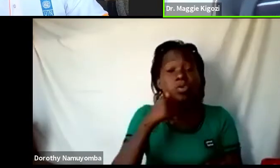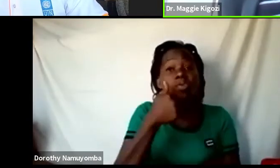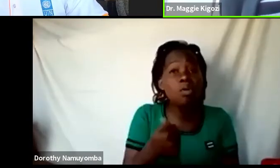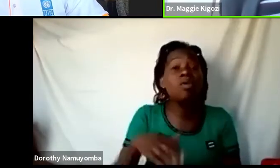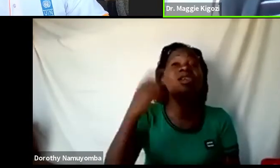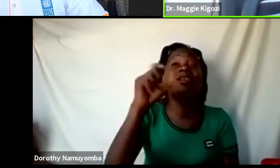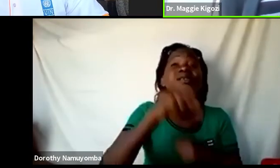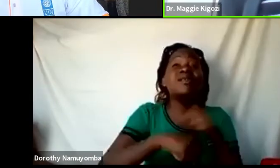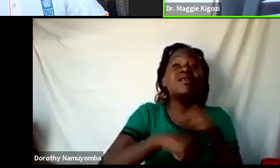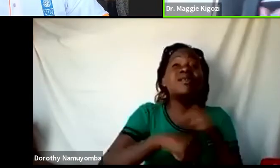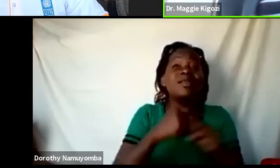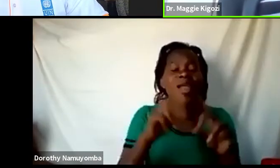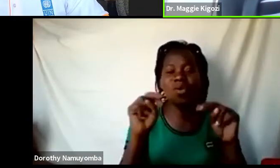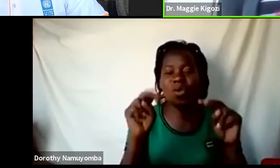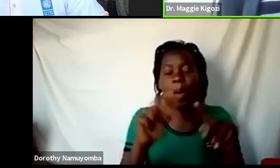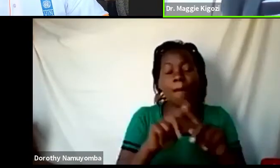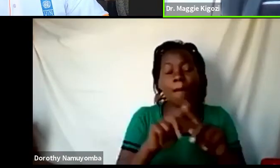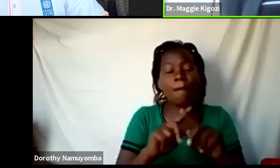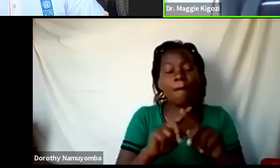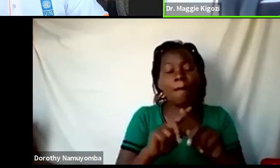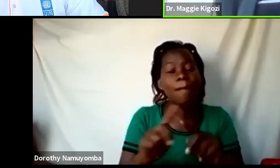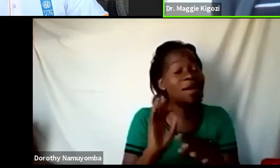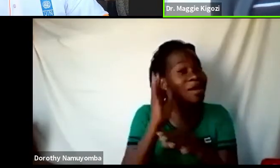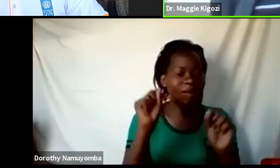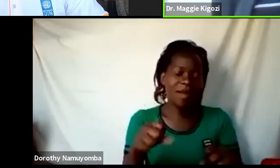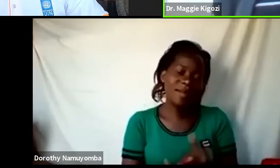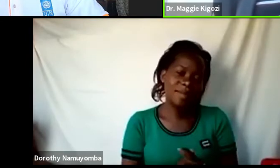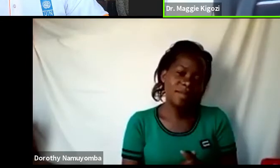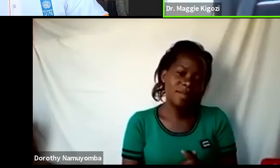some years ahead. So work like that, and